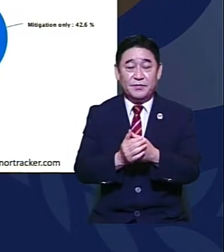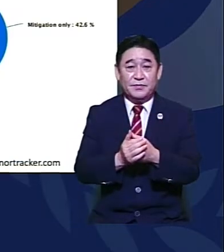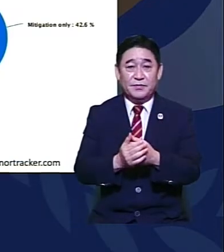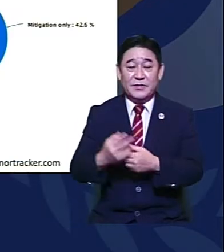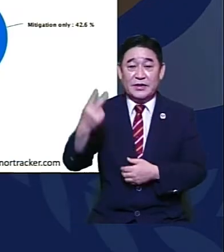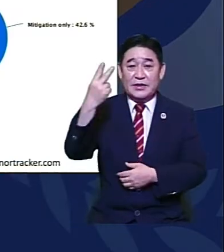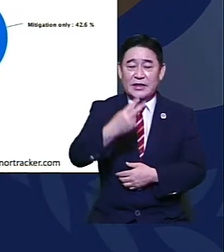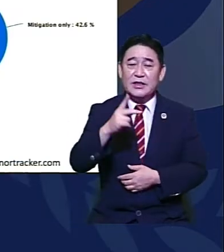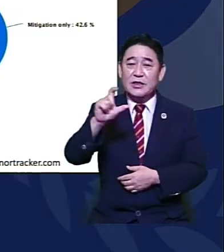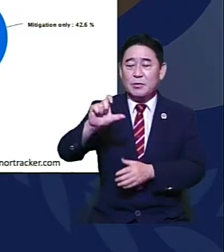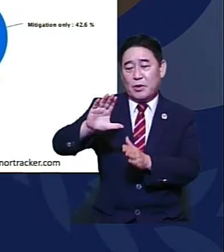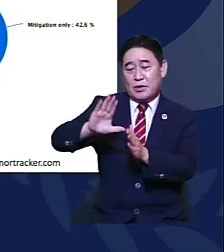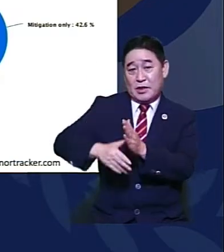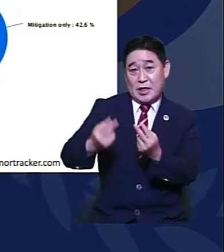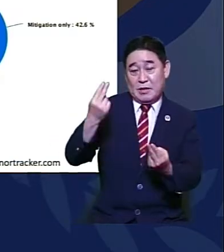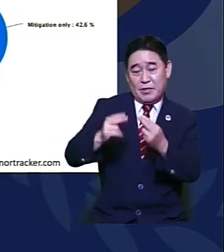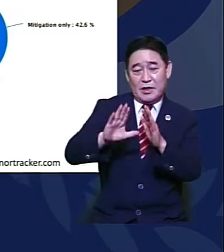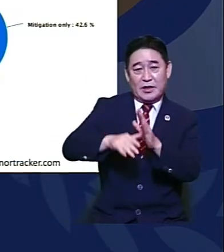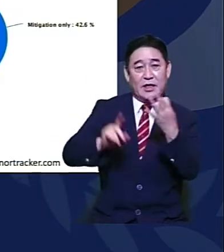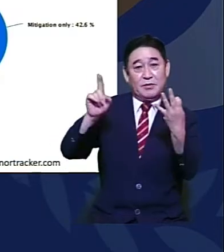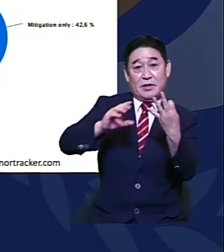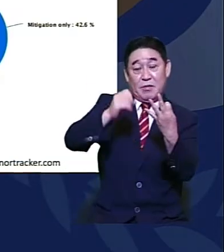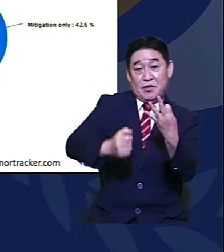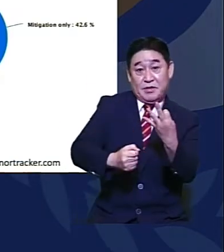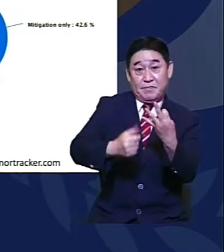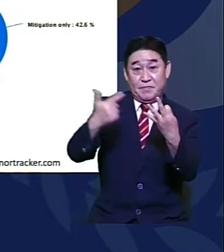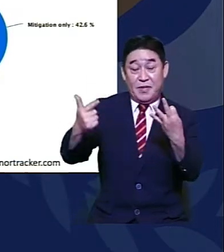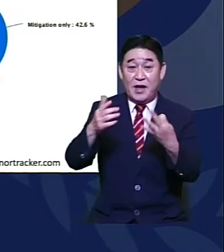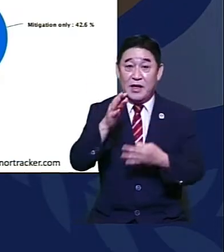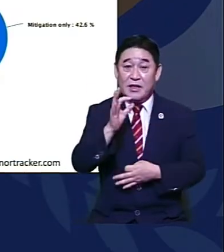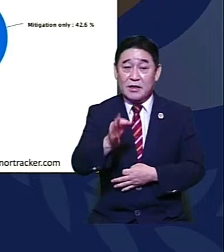2015. Among them,